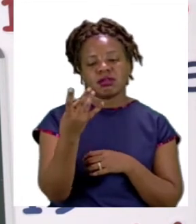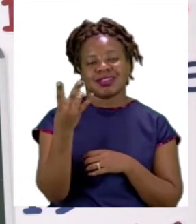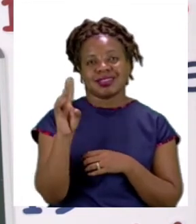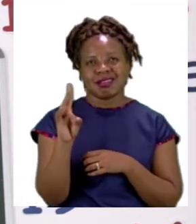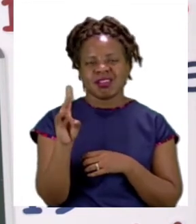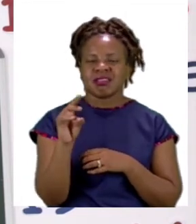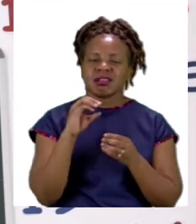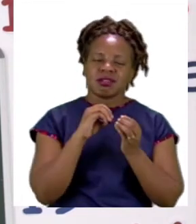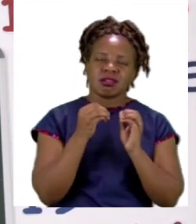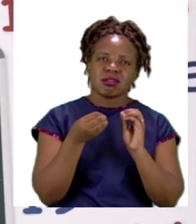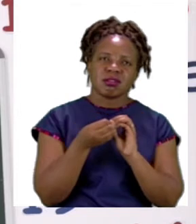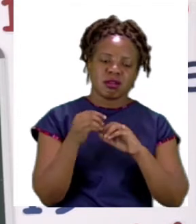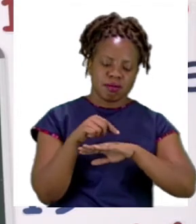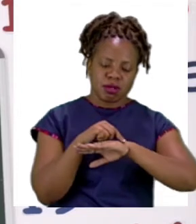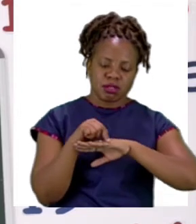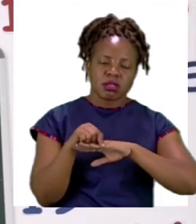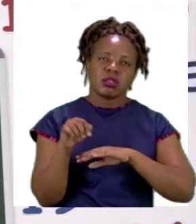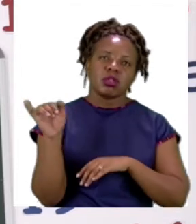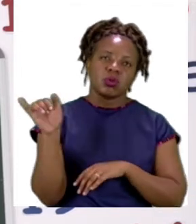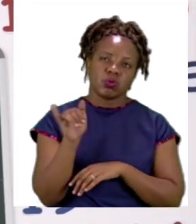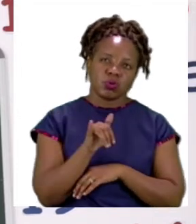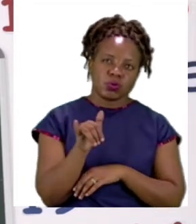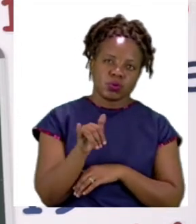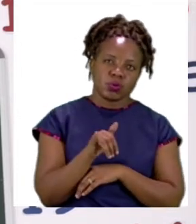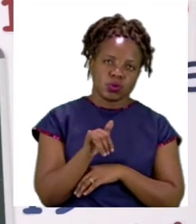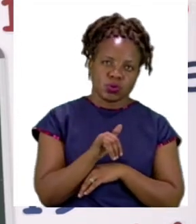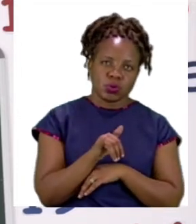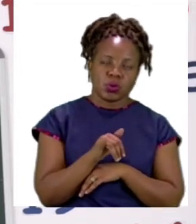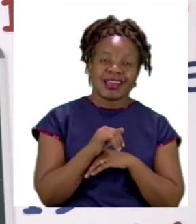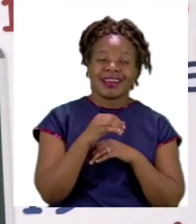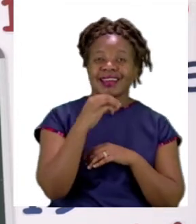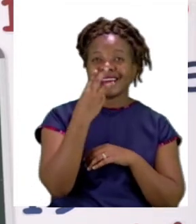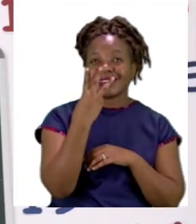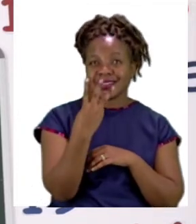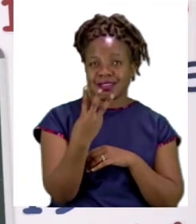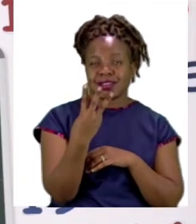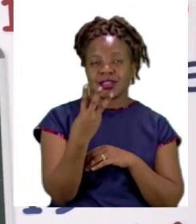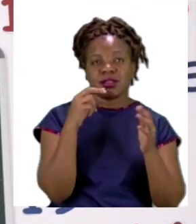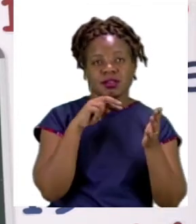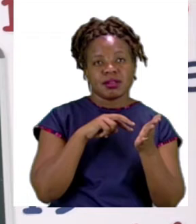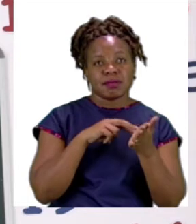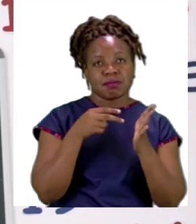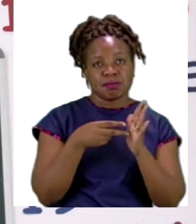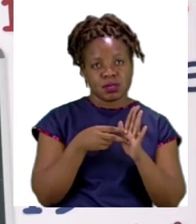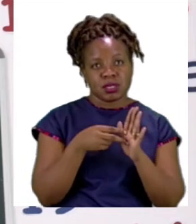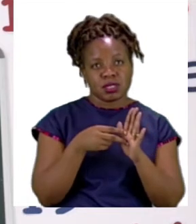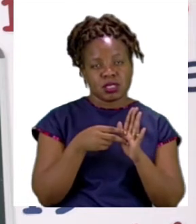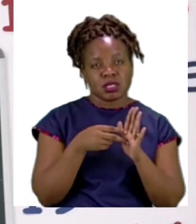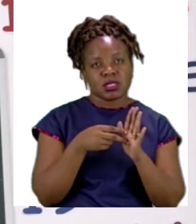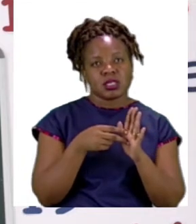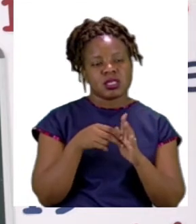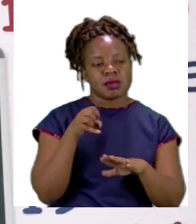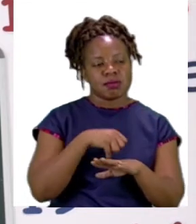has been underlined, that means it is in the tens family. So we can say the